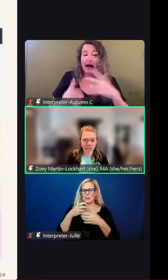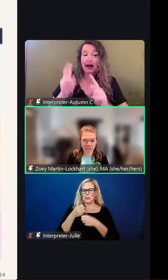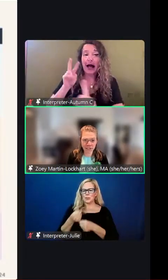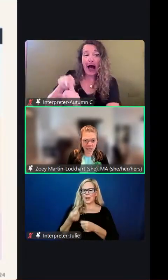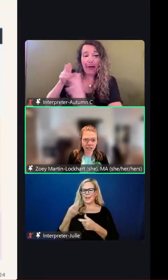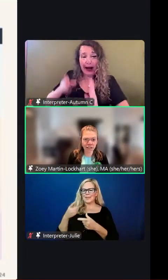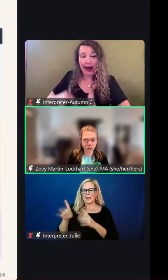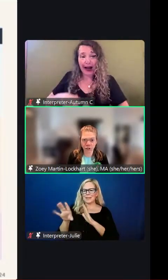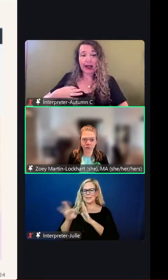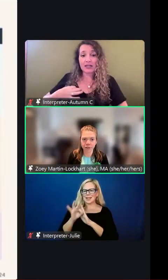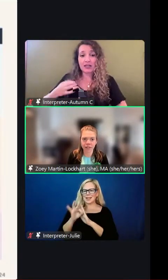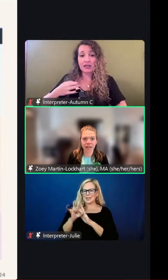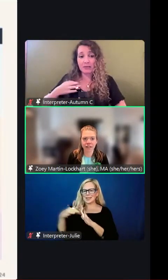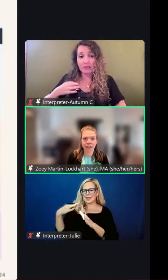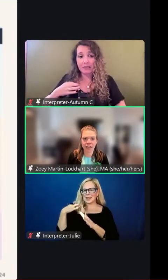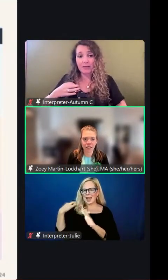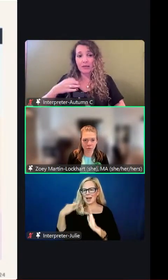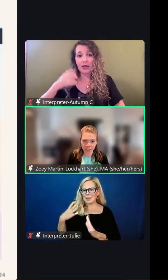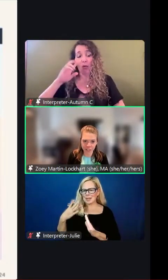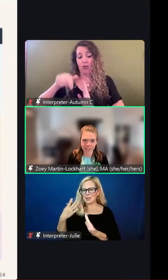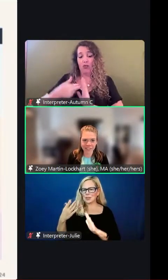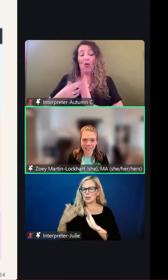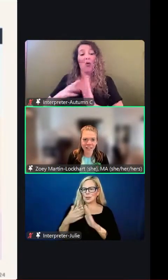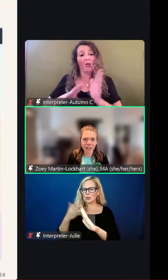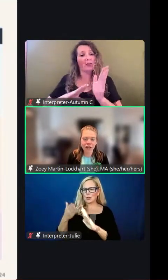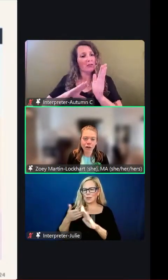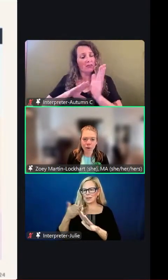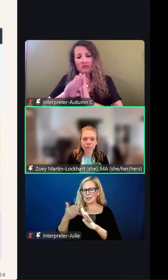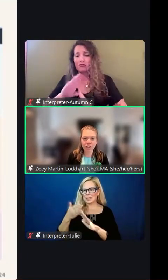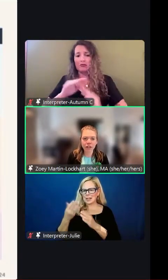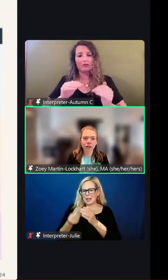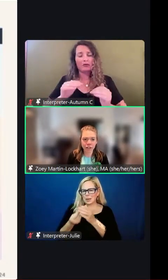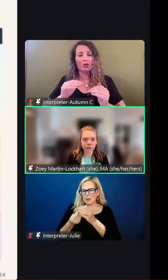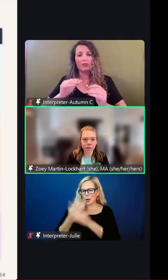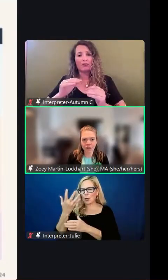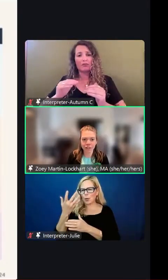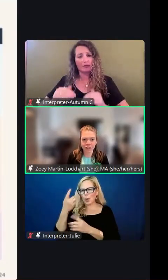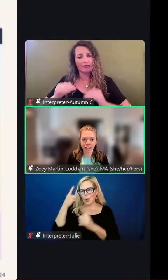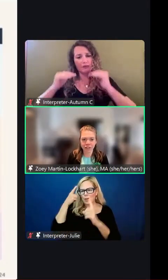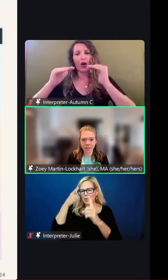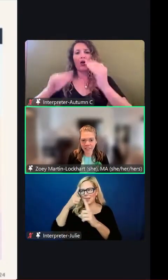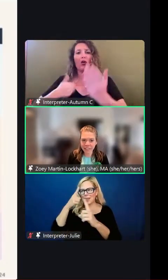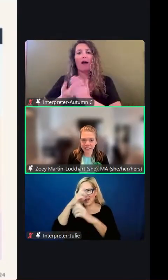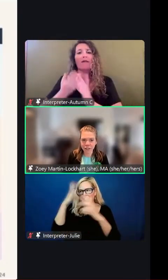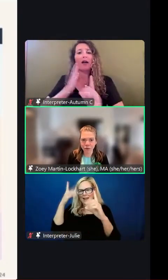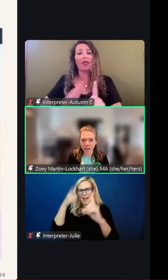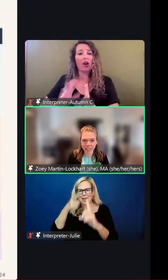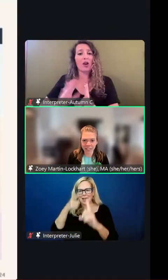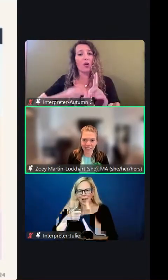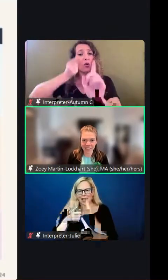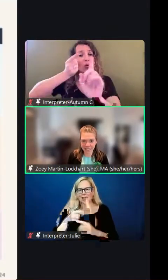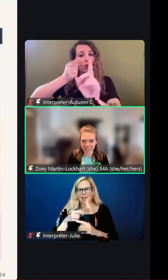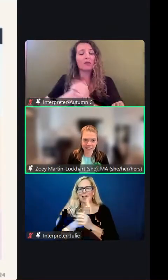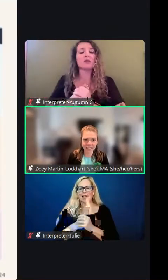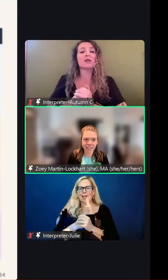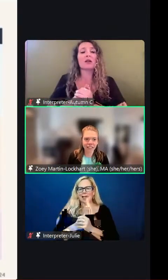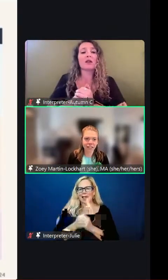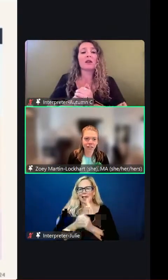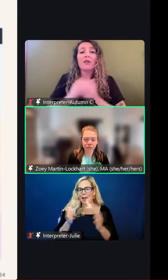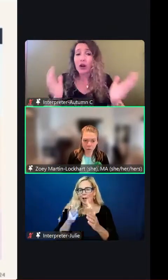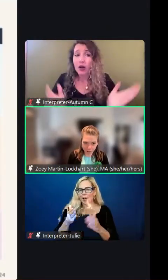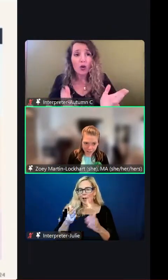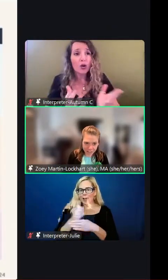that facilitate their growth and aspirations. Members are also encouraged to share their needs and project